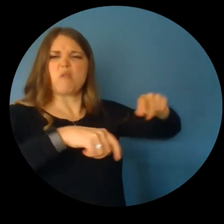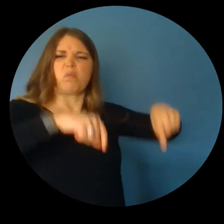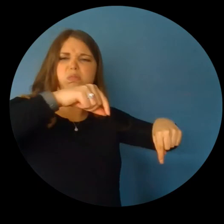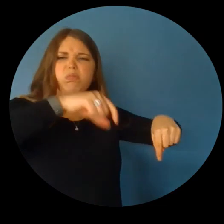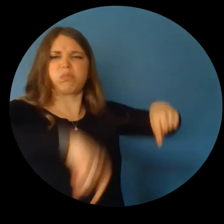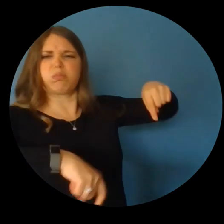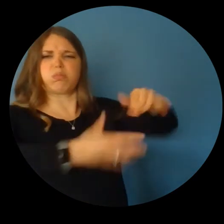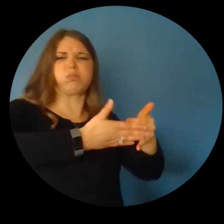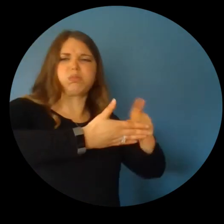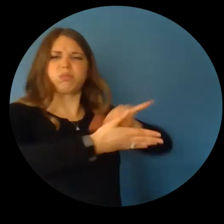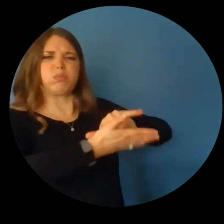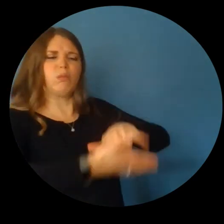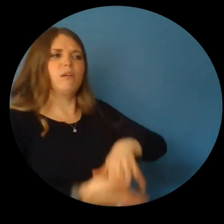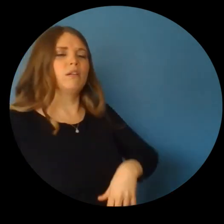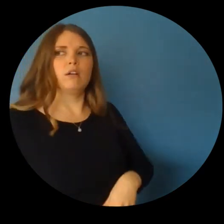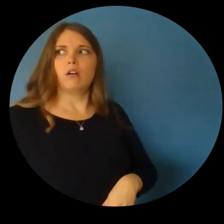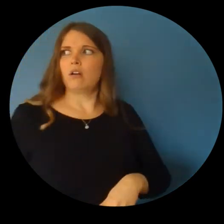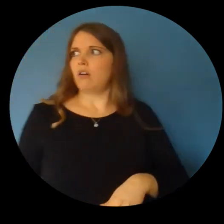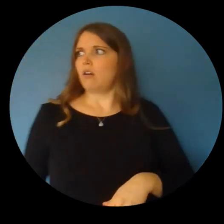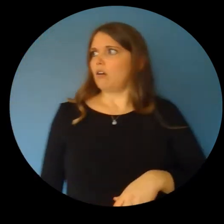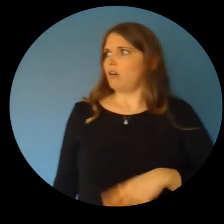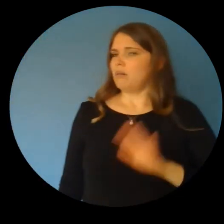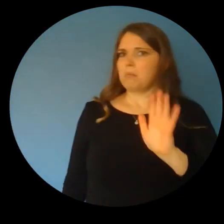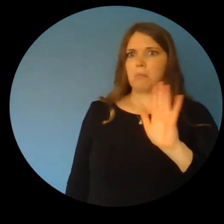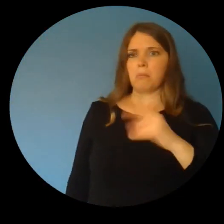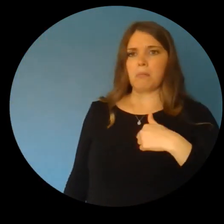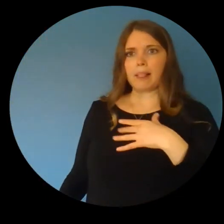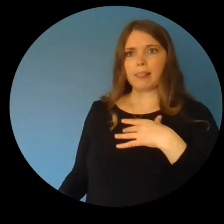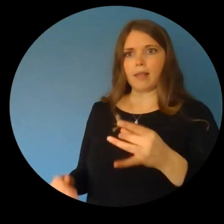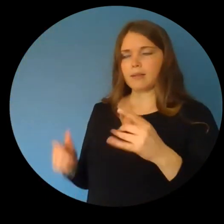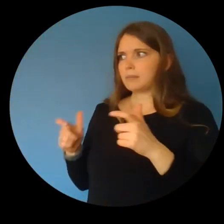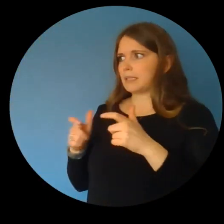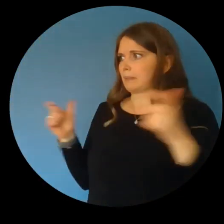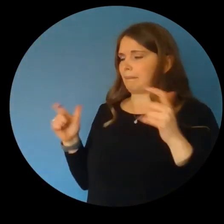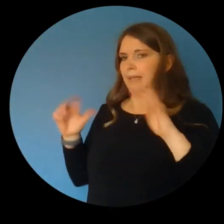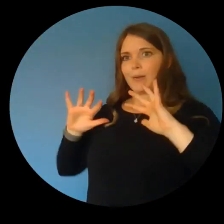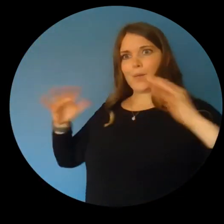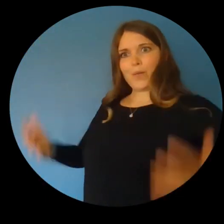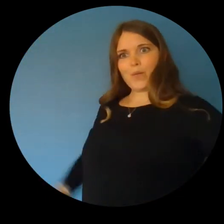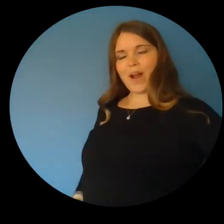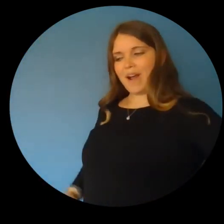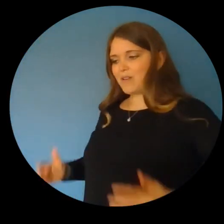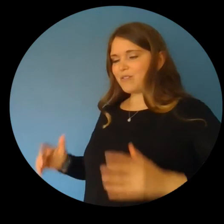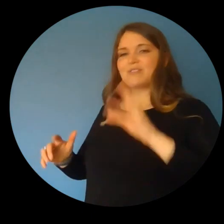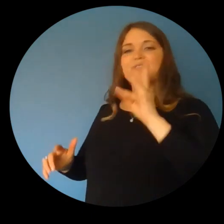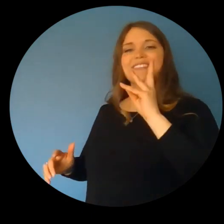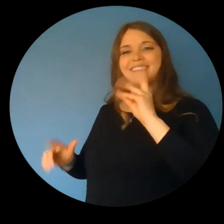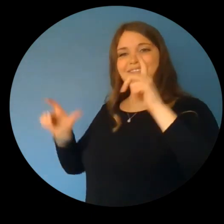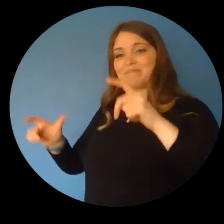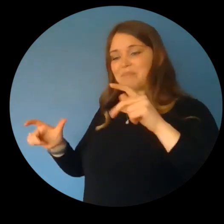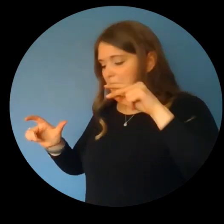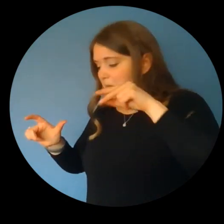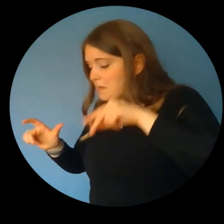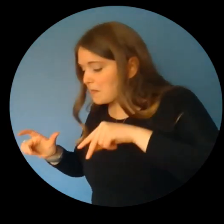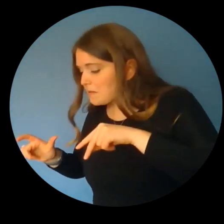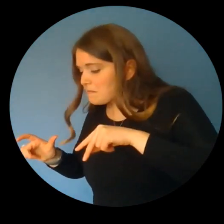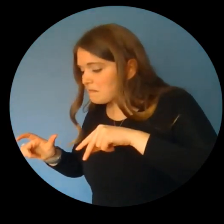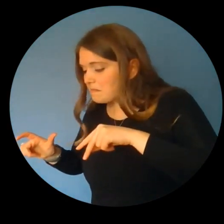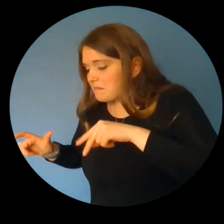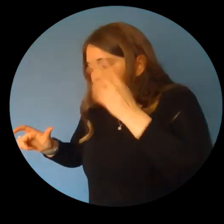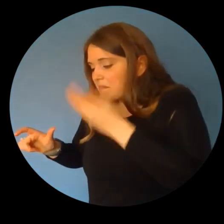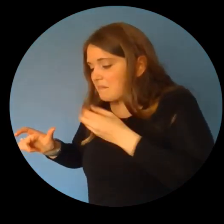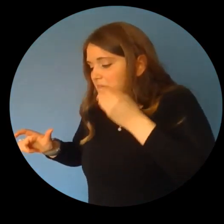"I like being big and round," said Pig, admiring her reflection in the puddle. See Pig in the puddle?